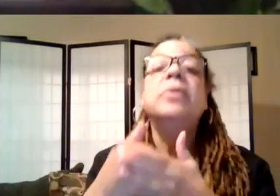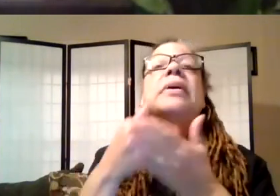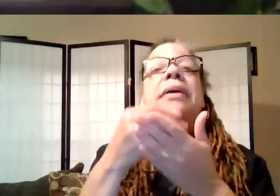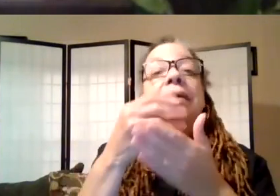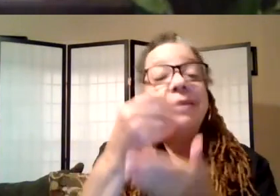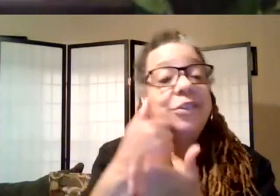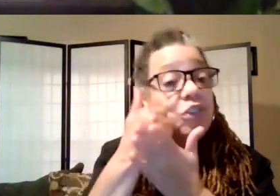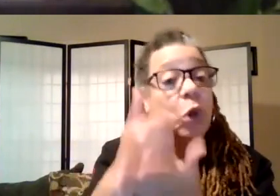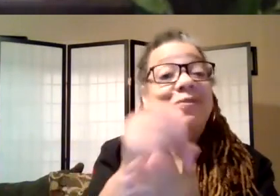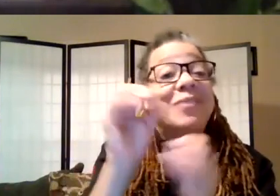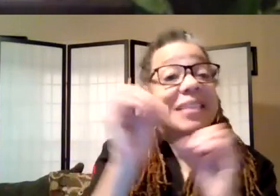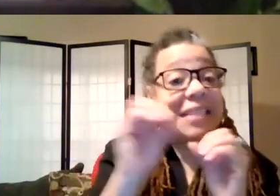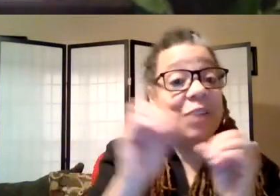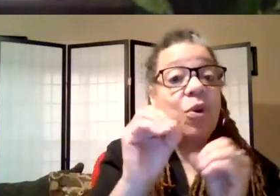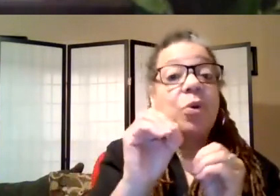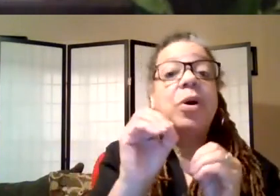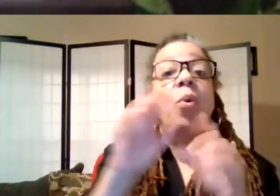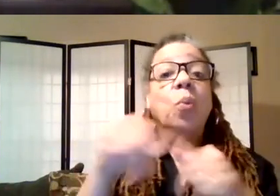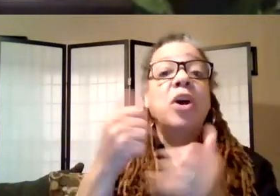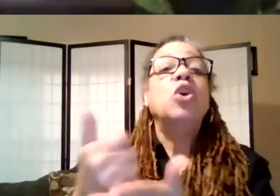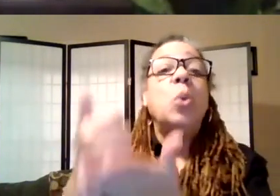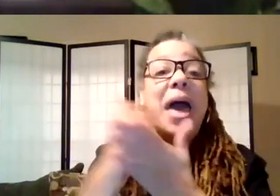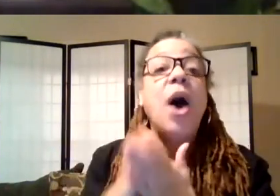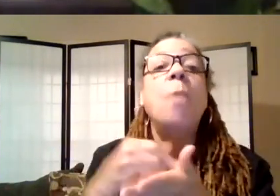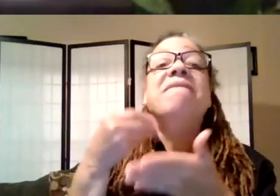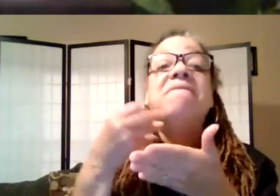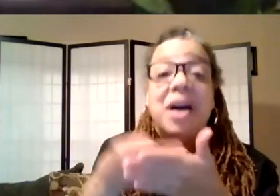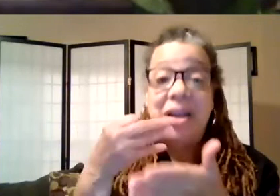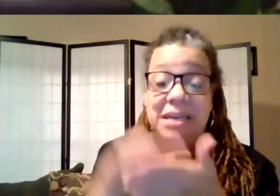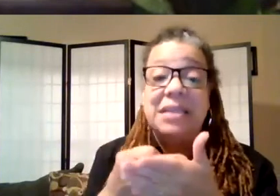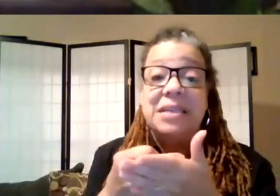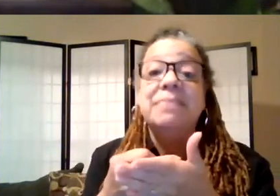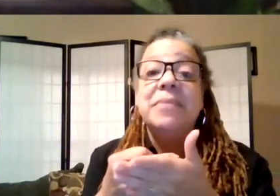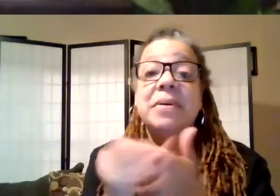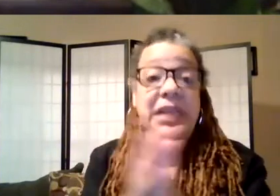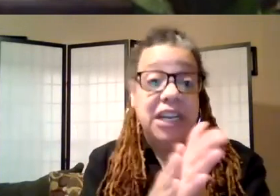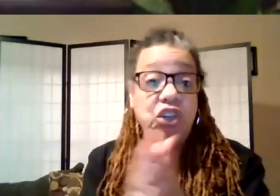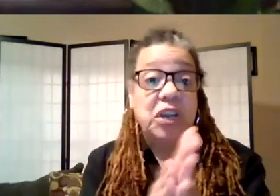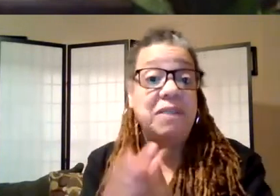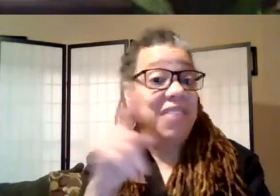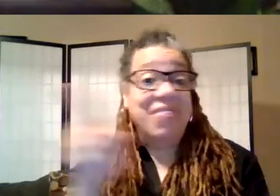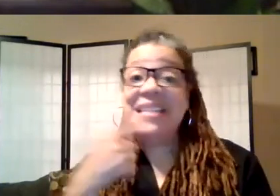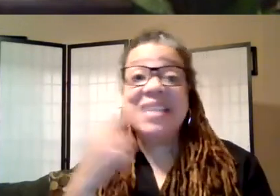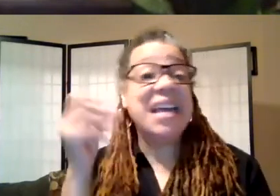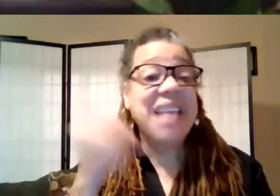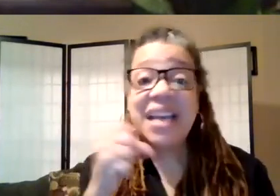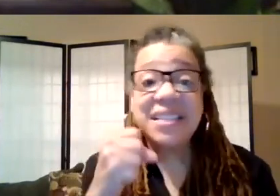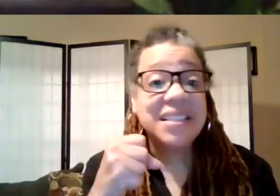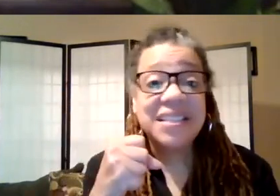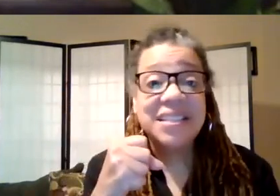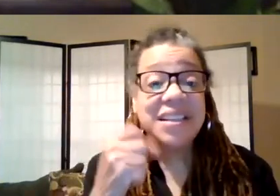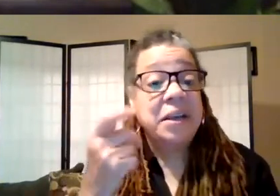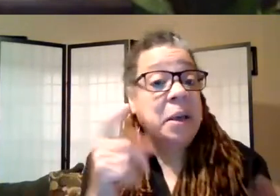to zero emission vehicles. Will you help fund this initiative? And they said yes. But when you look at the